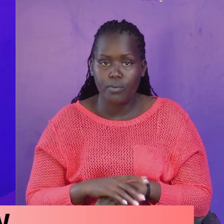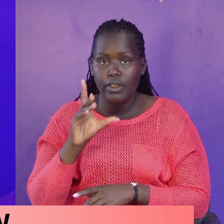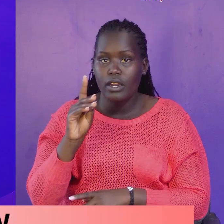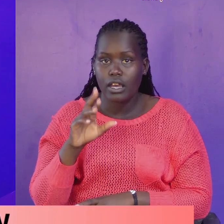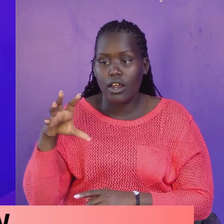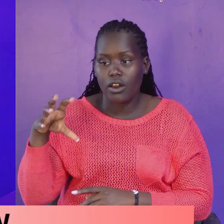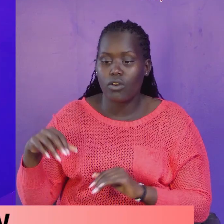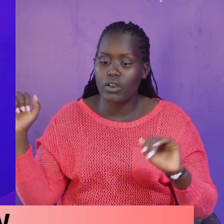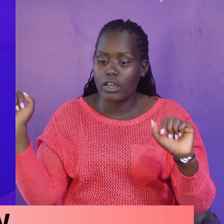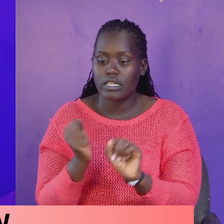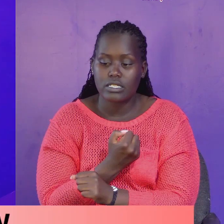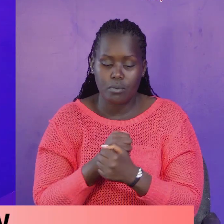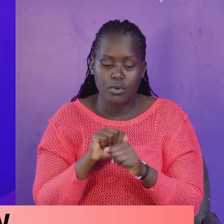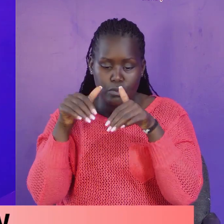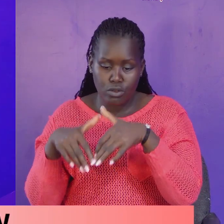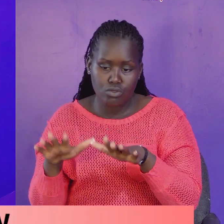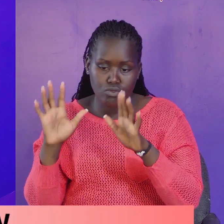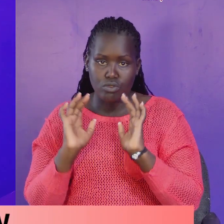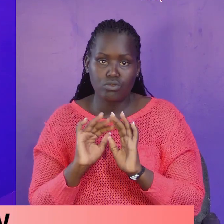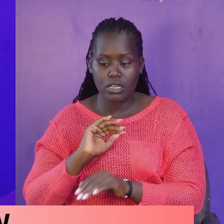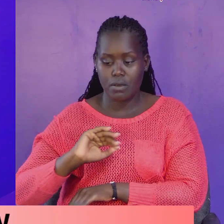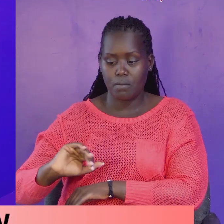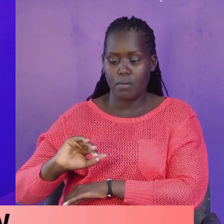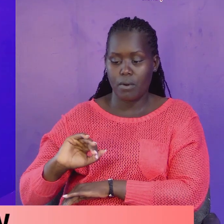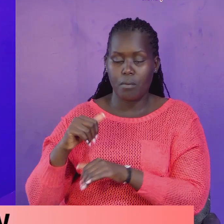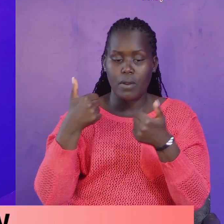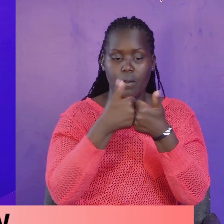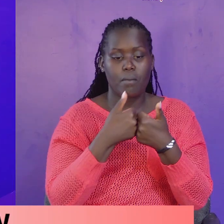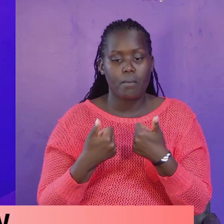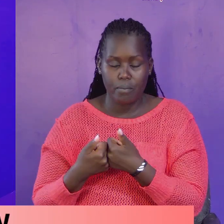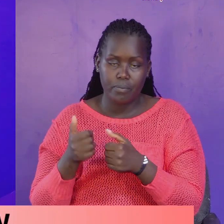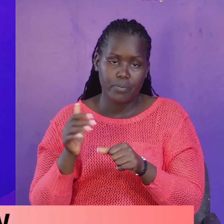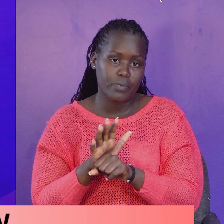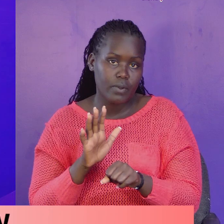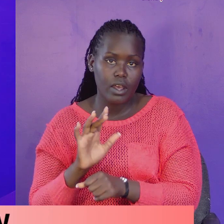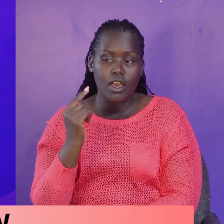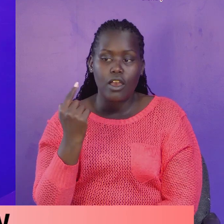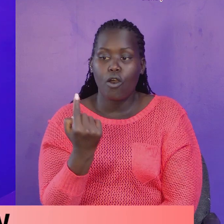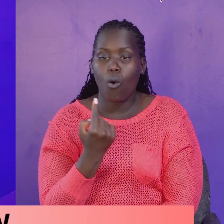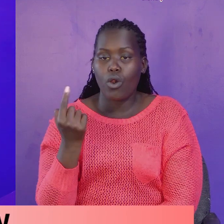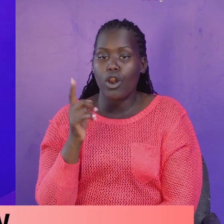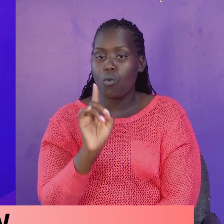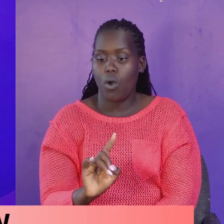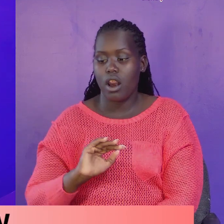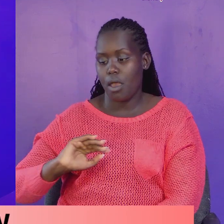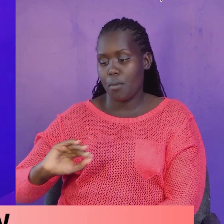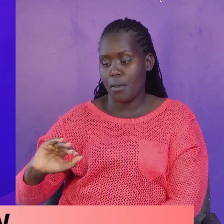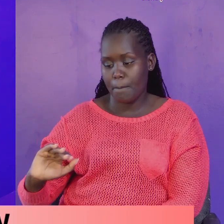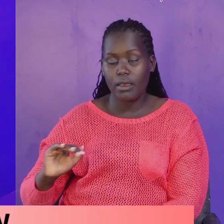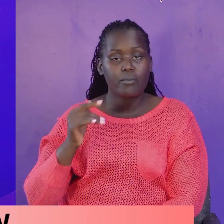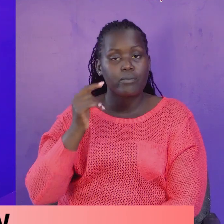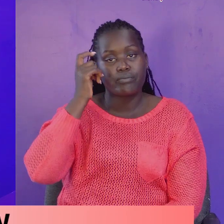lose the remaining games, most of them. It's only one game remaining. Yeah. And I